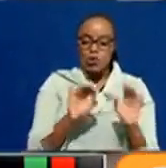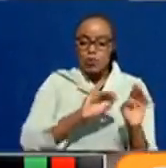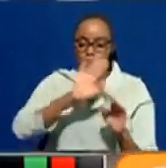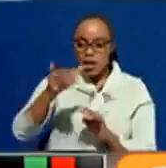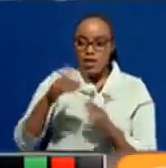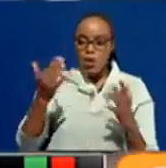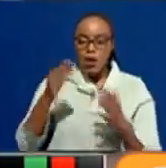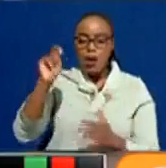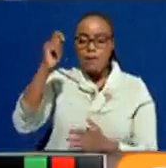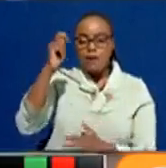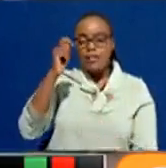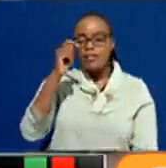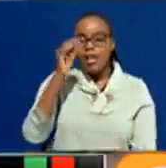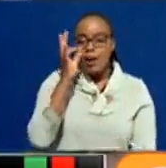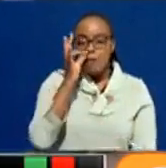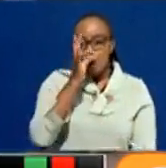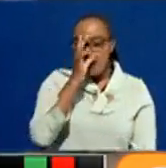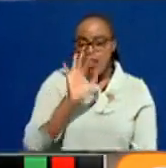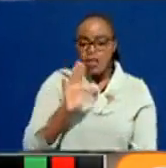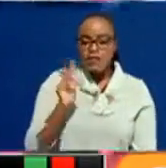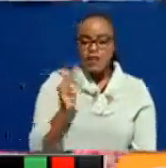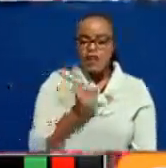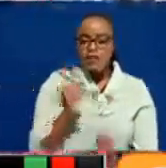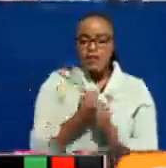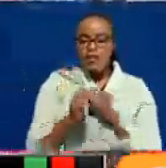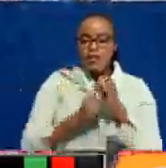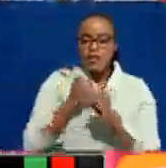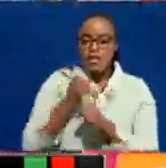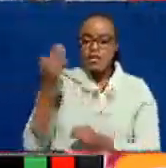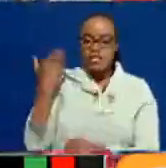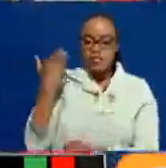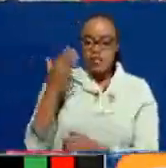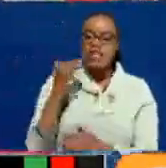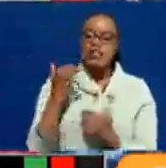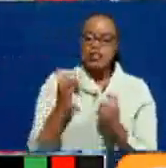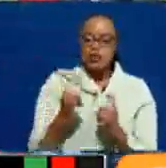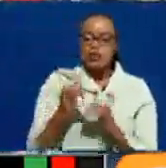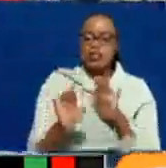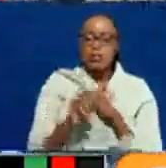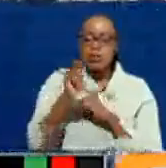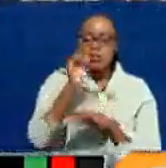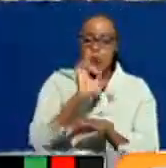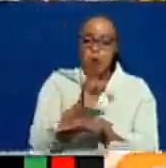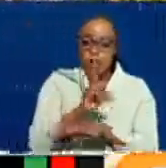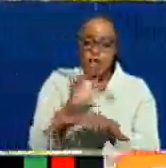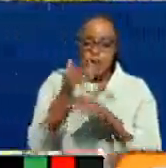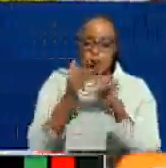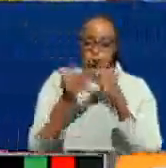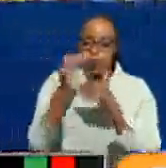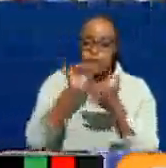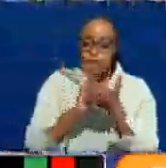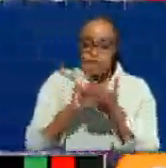to where President Mwai Kibaki left us 10 years ago. The new DP warned the task ahead of rebuilding the nation